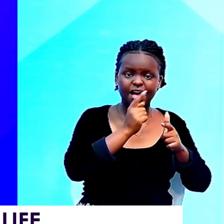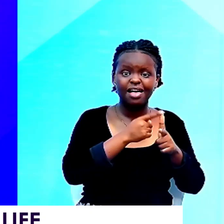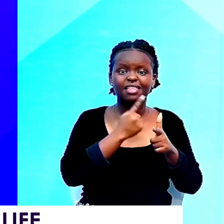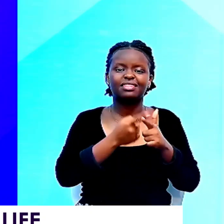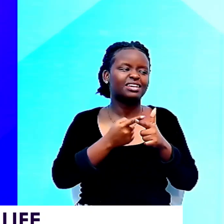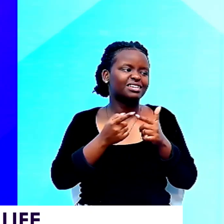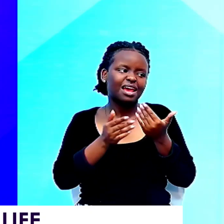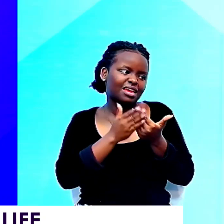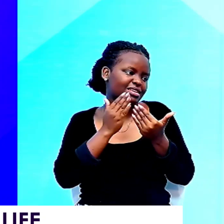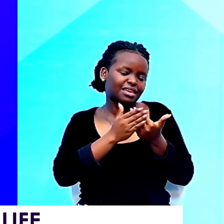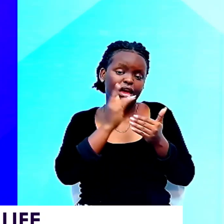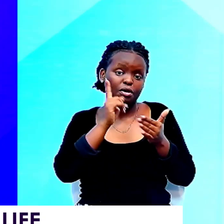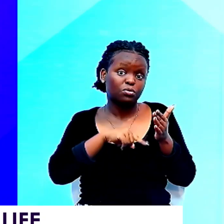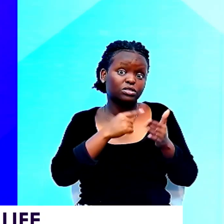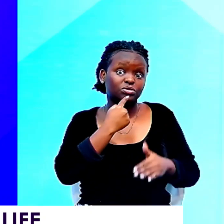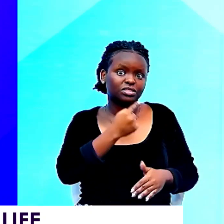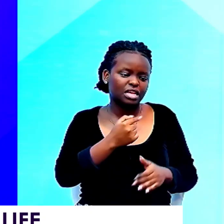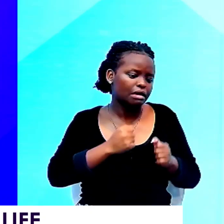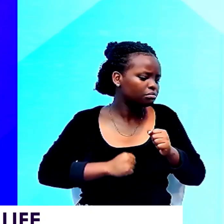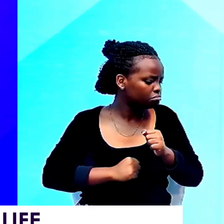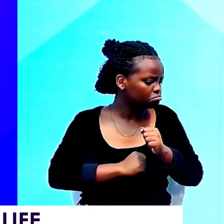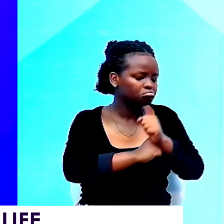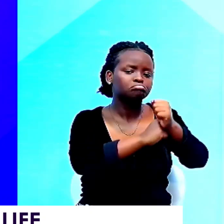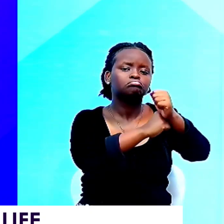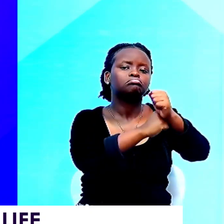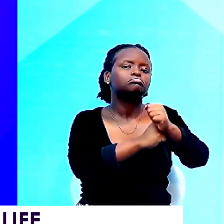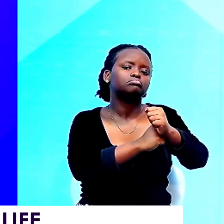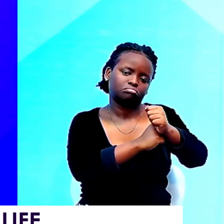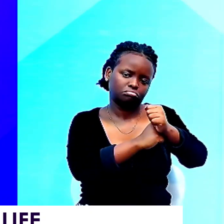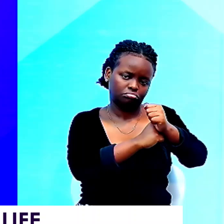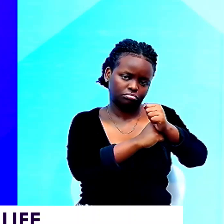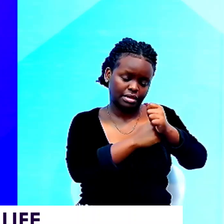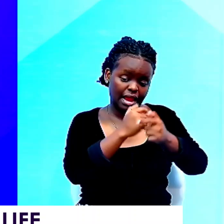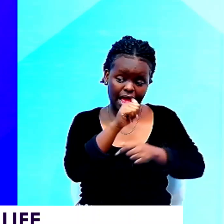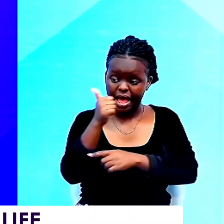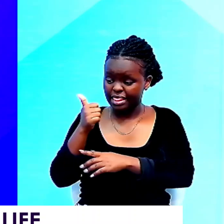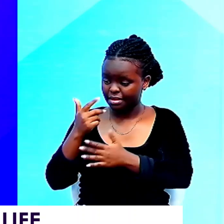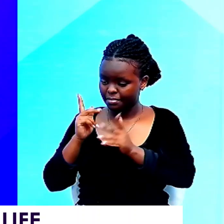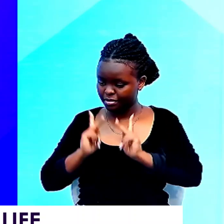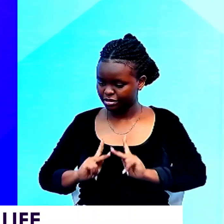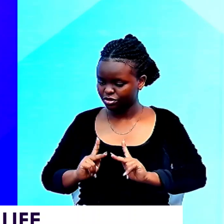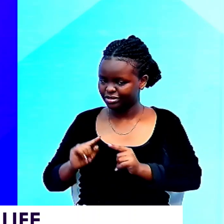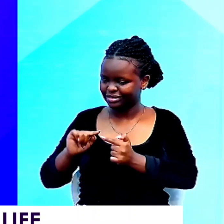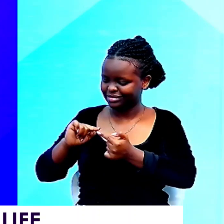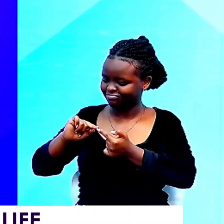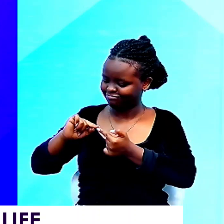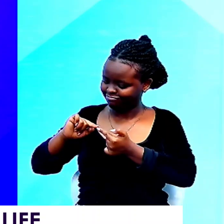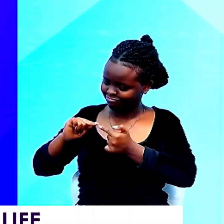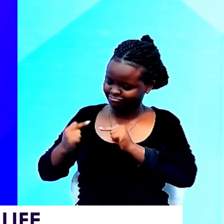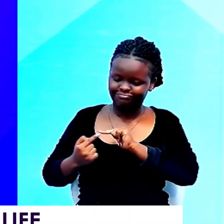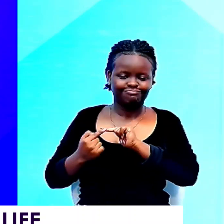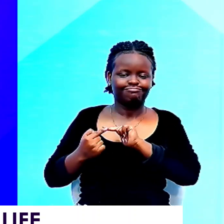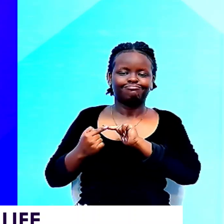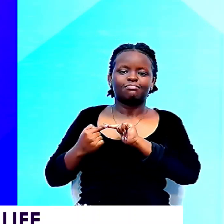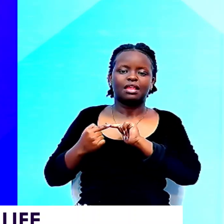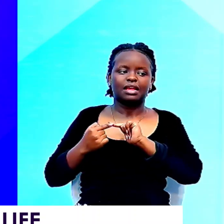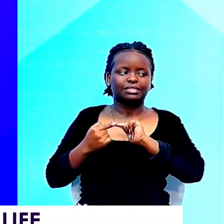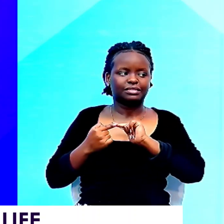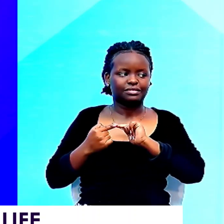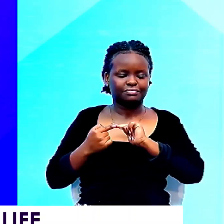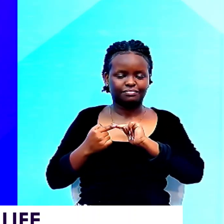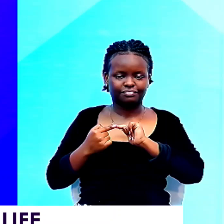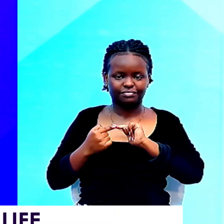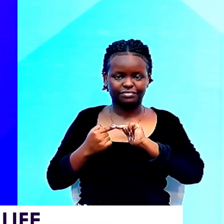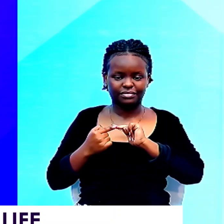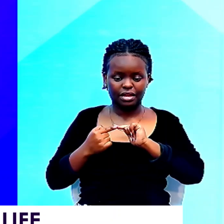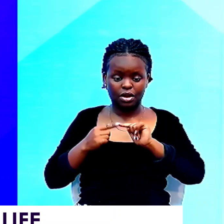doesn't matter what you say, I will support it. But to another person, remember, it is an injury to the soul. So what